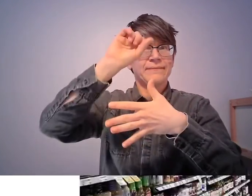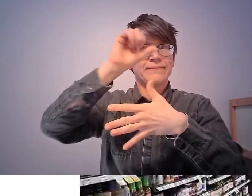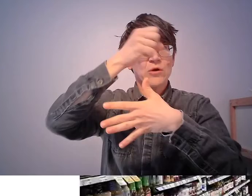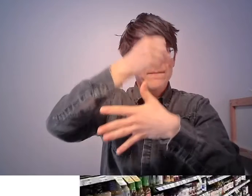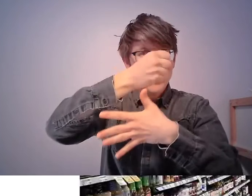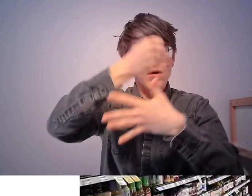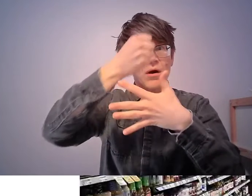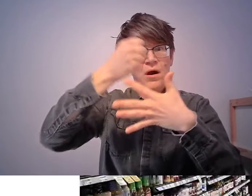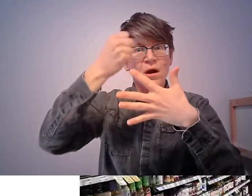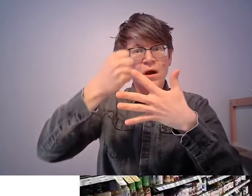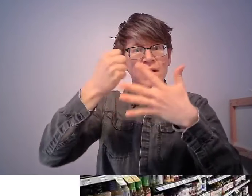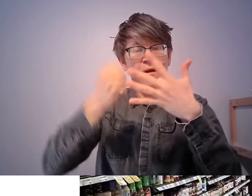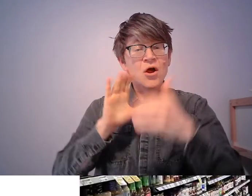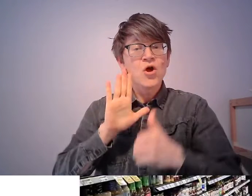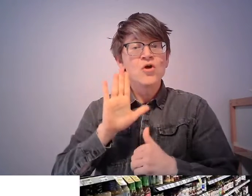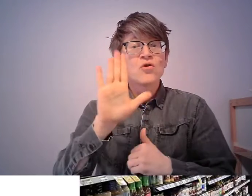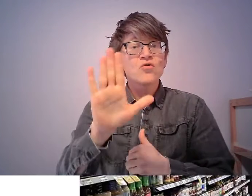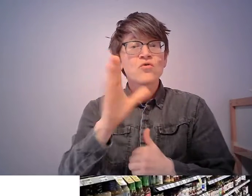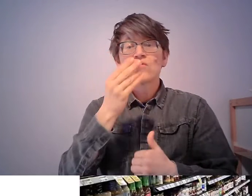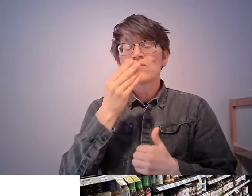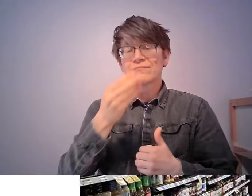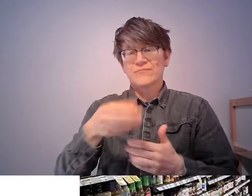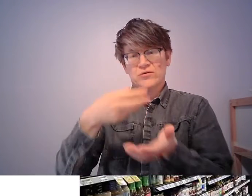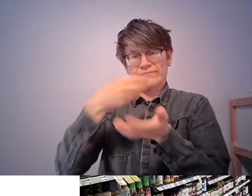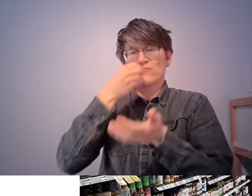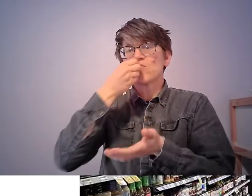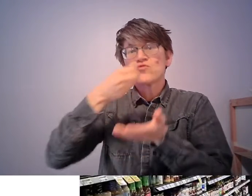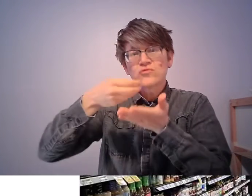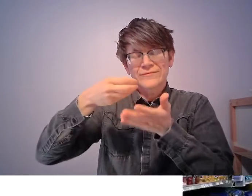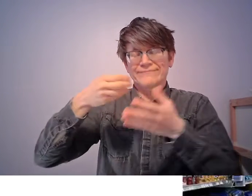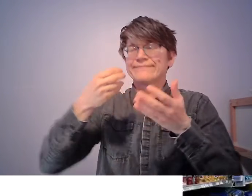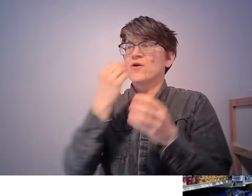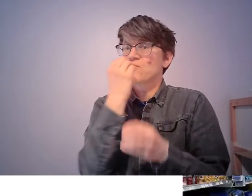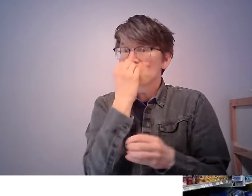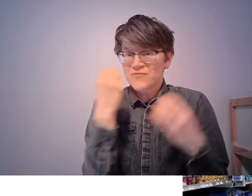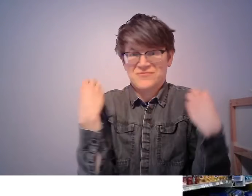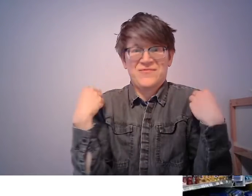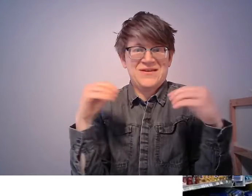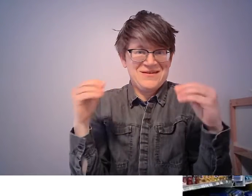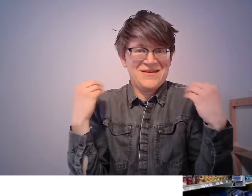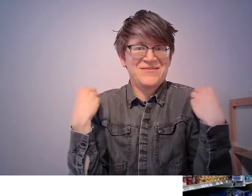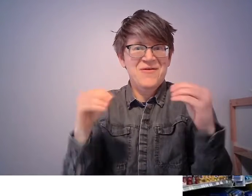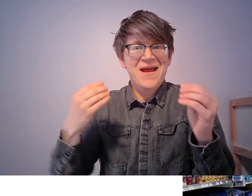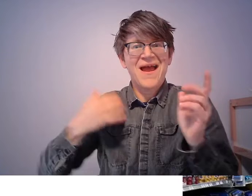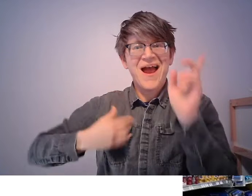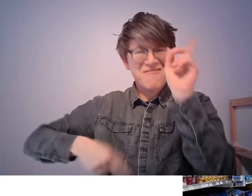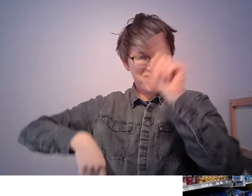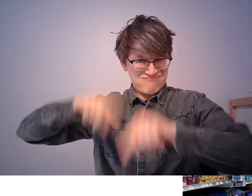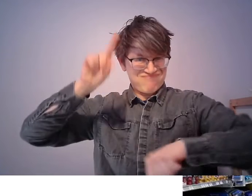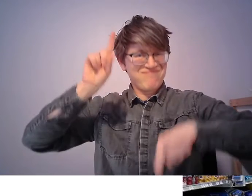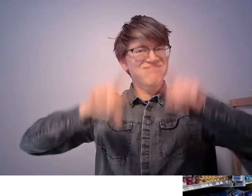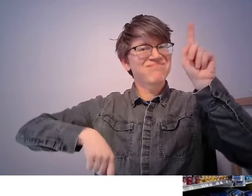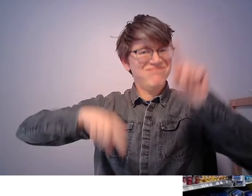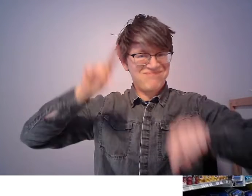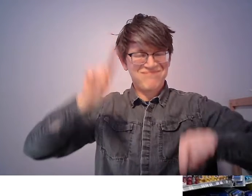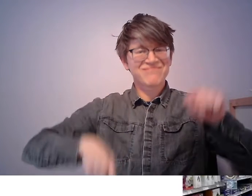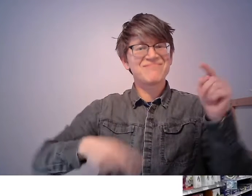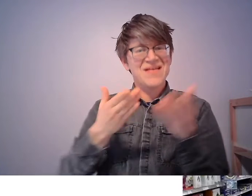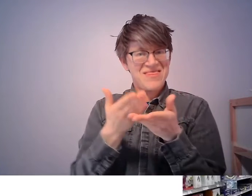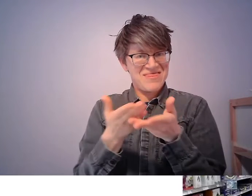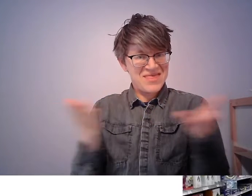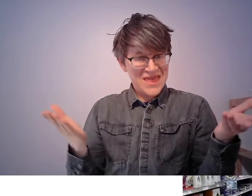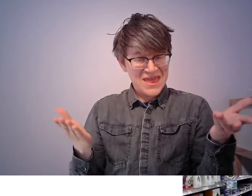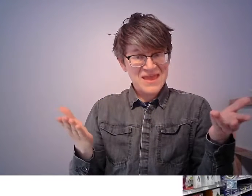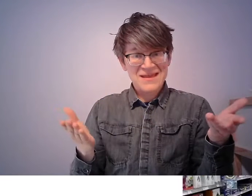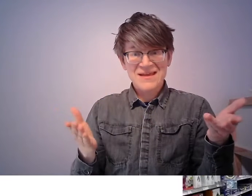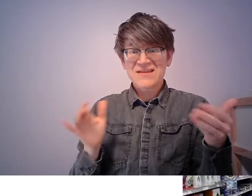Your local supermarket has thousands of products, and each one is packaged to attract you. So, supermarket